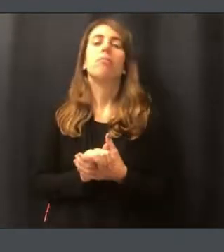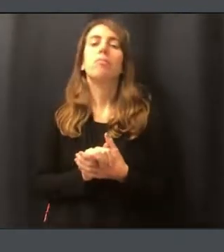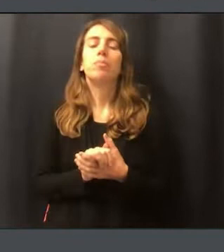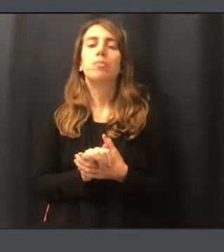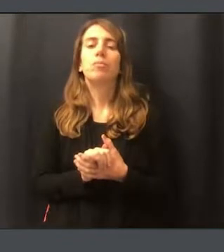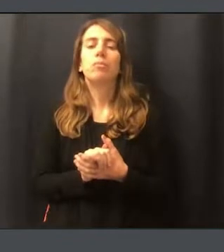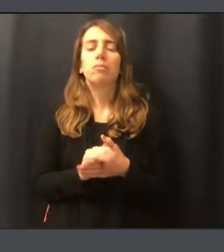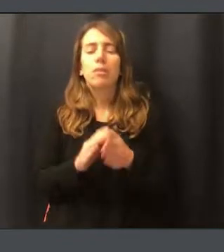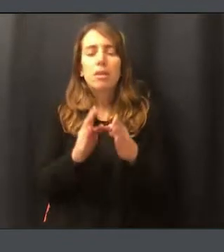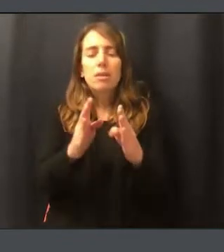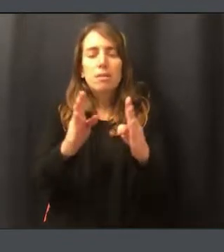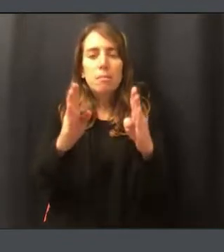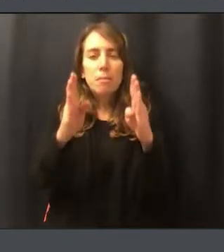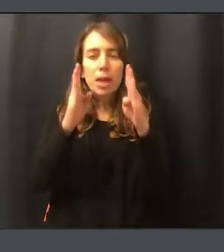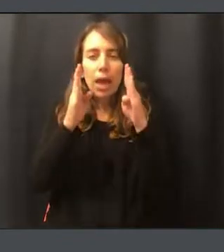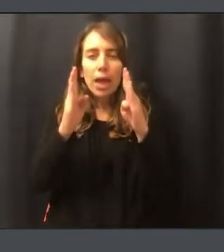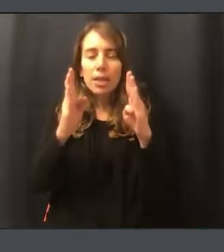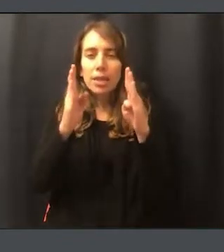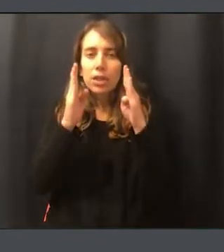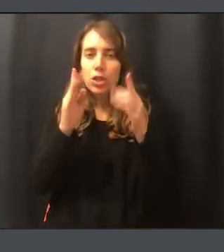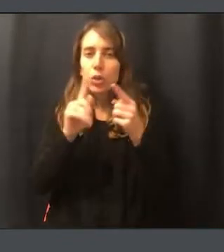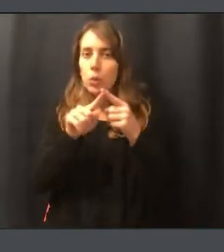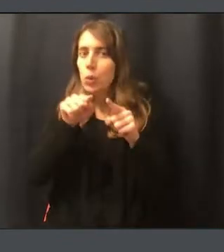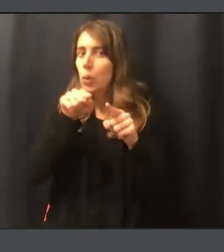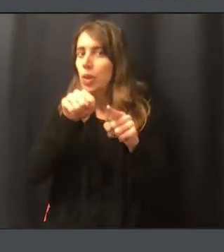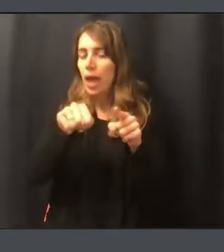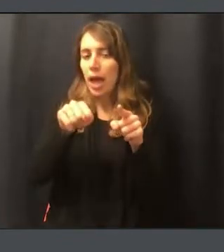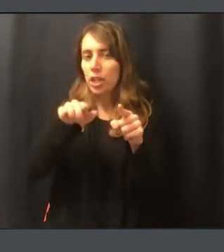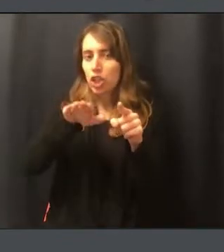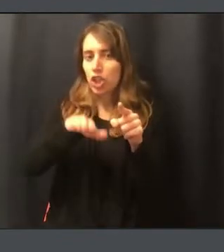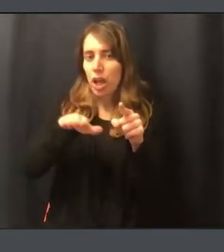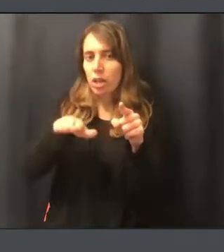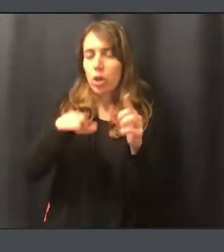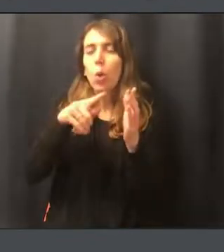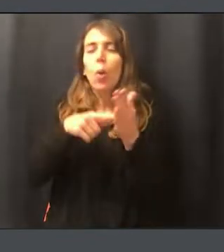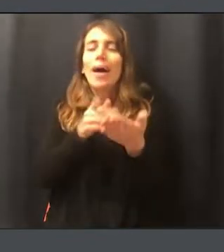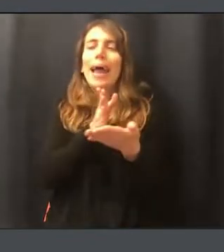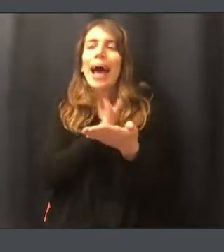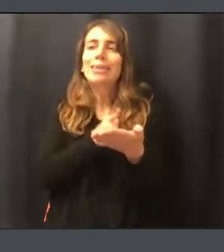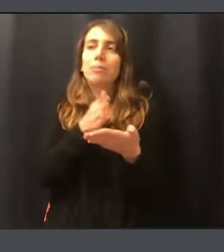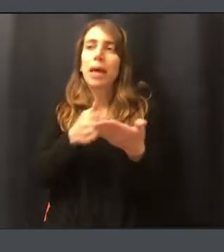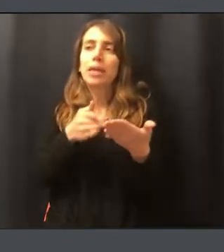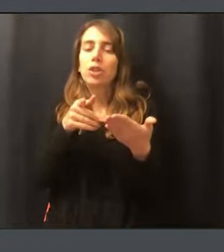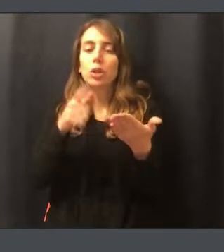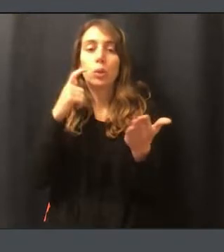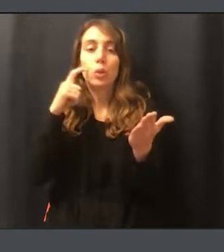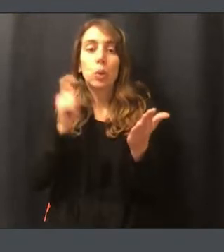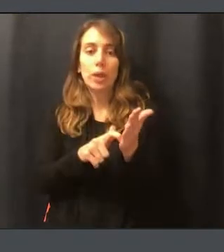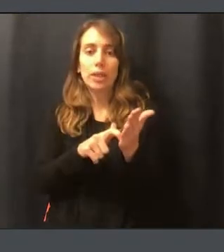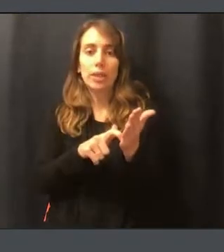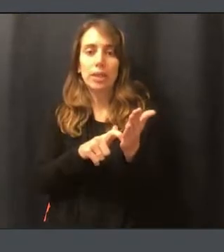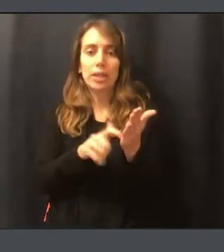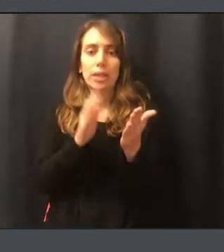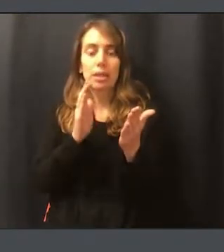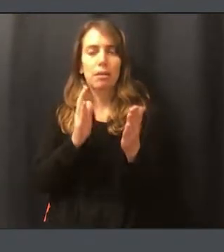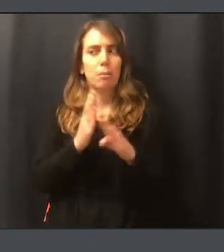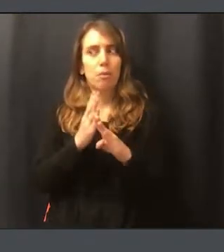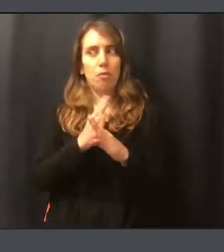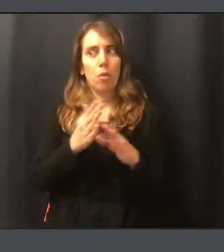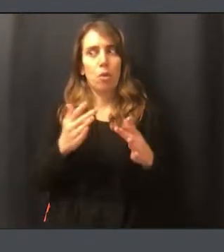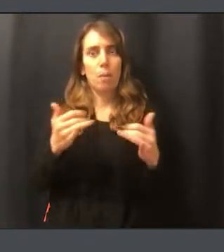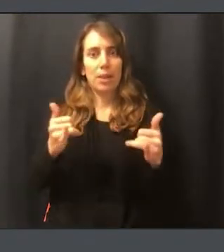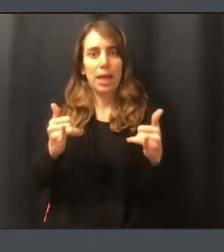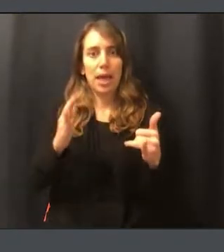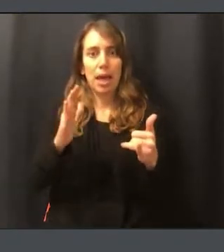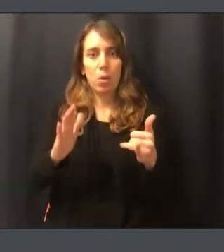And I want you to pay really close attention at this child and what aspects you notice. And I'm going to make sure to, before I play the video, to